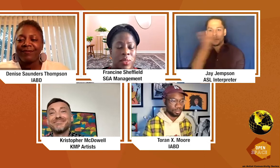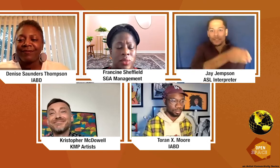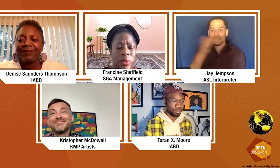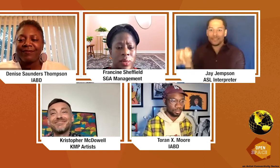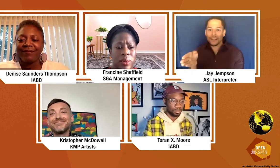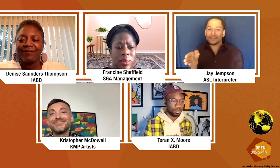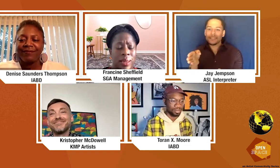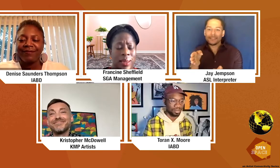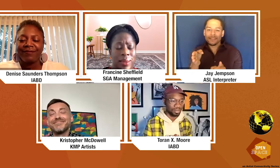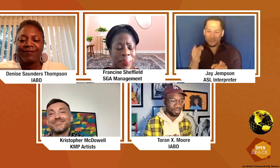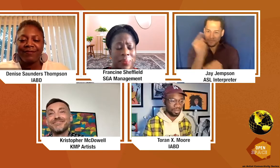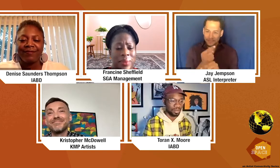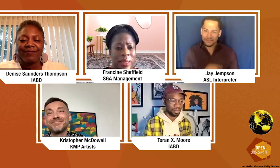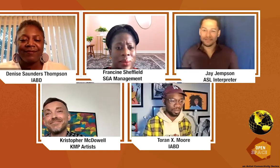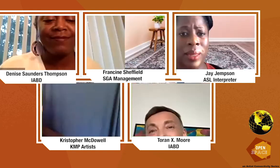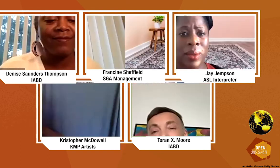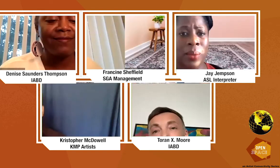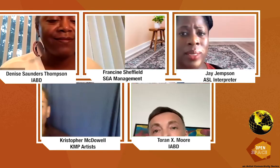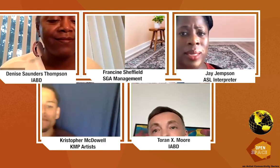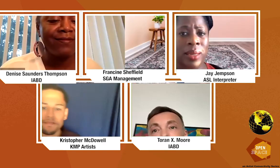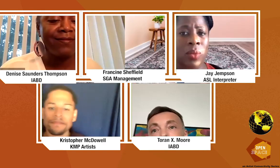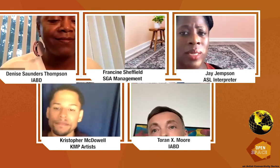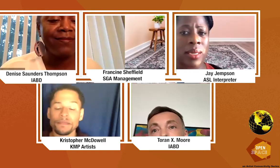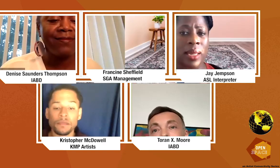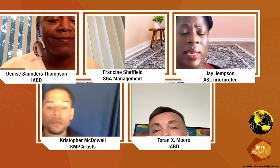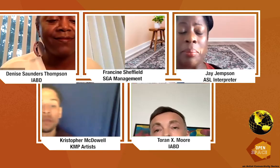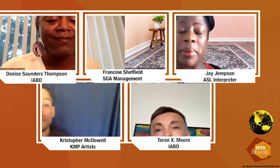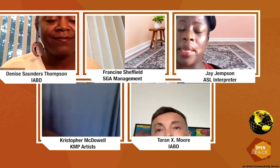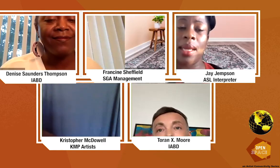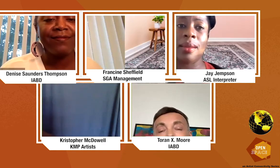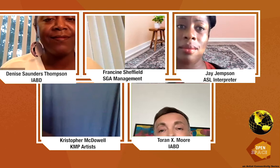changing dynamic in the field? Sure. Yeah.